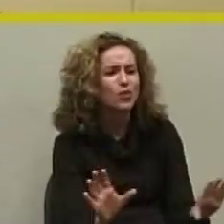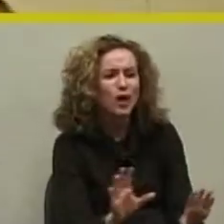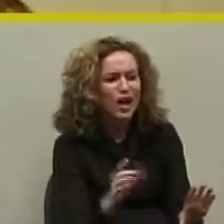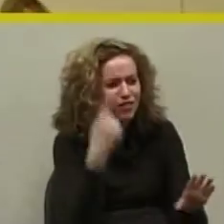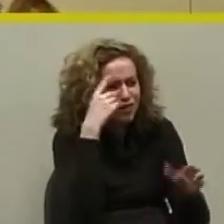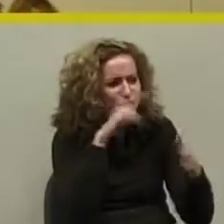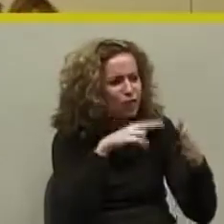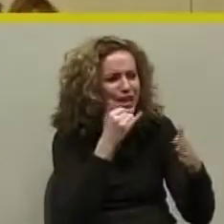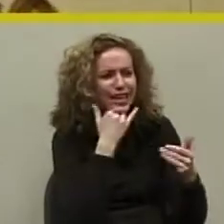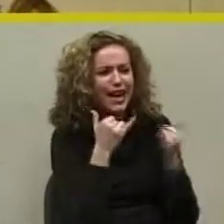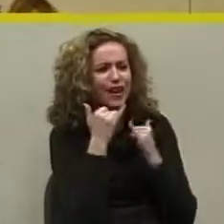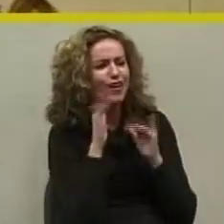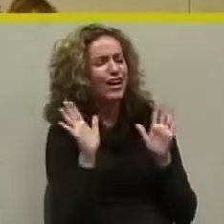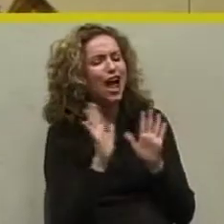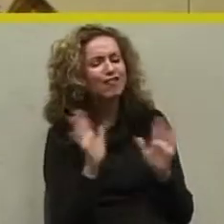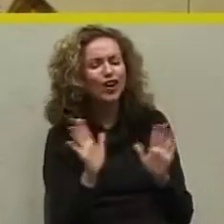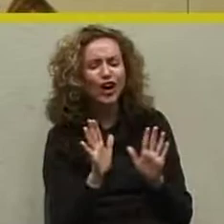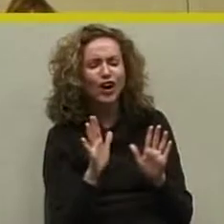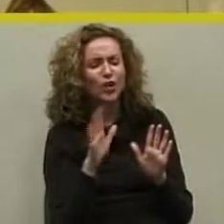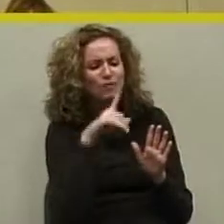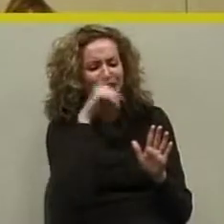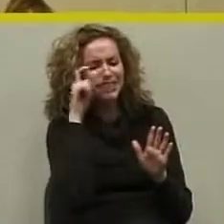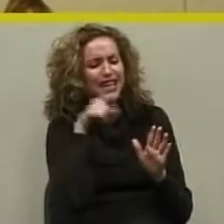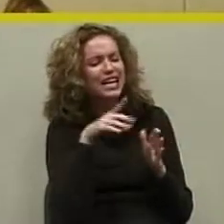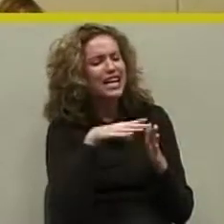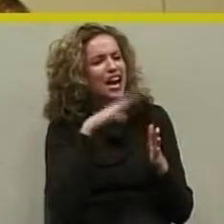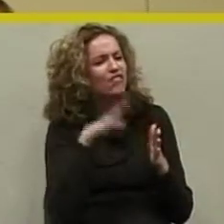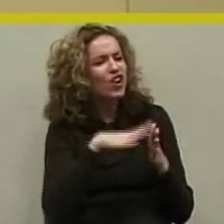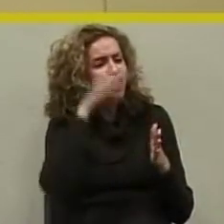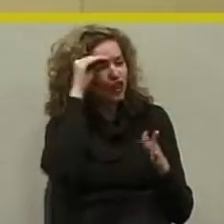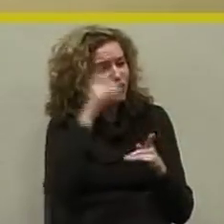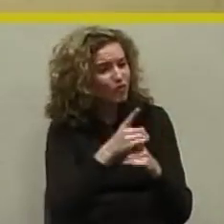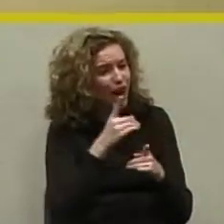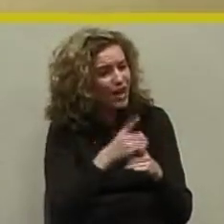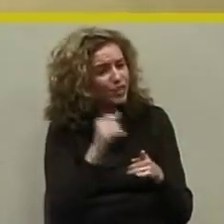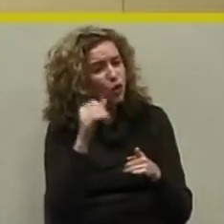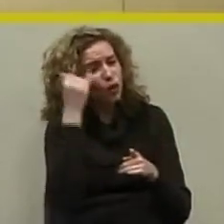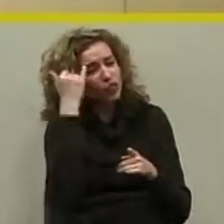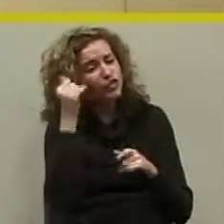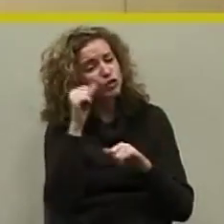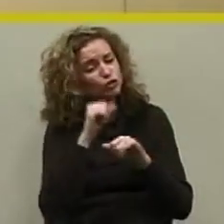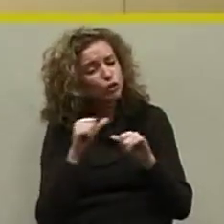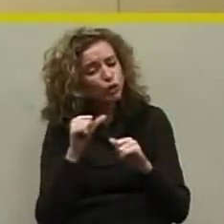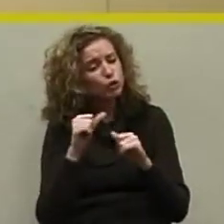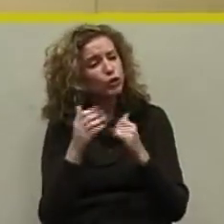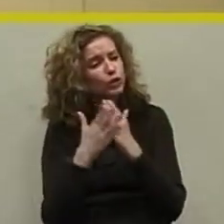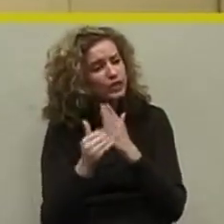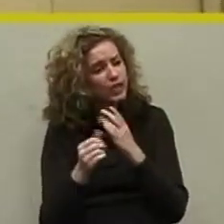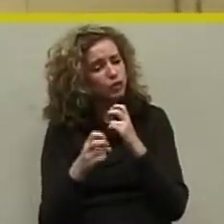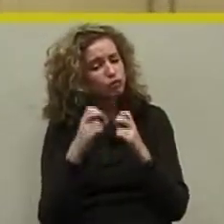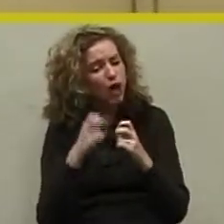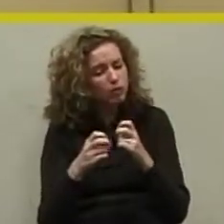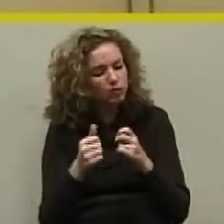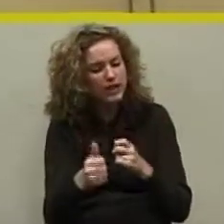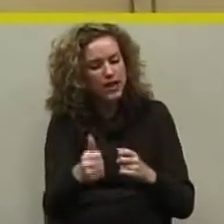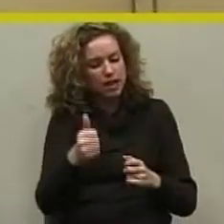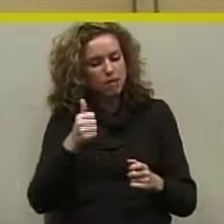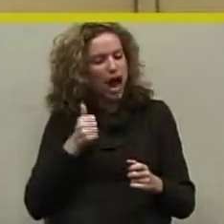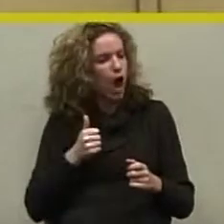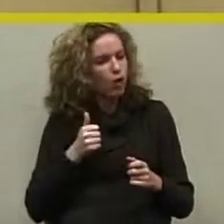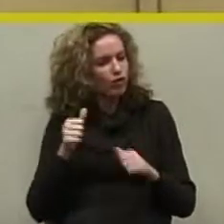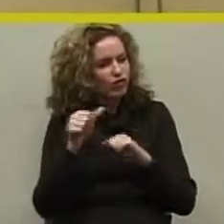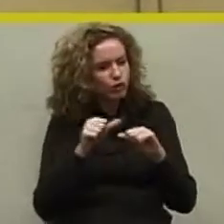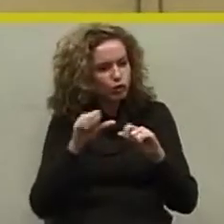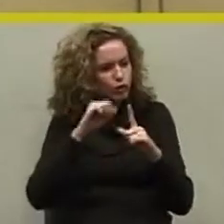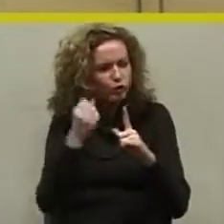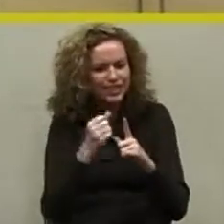Why? They never learn. If a kid is having a social skills problem, taking them out of the social situation isn't the